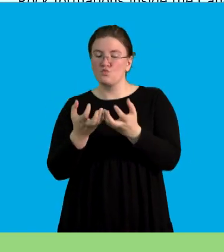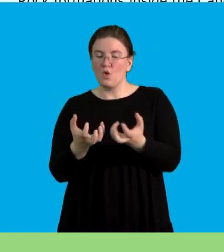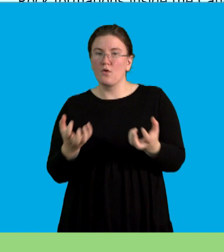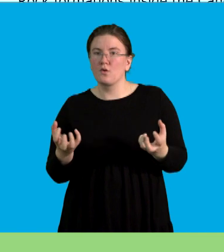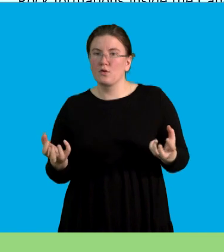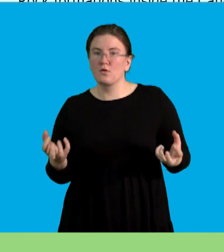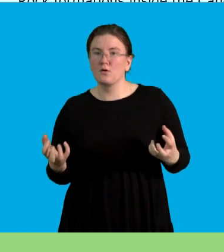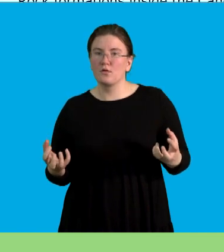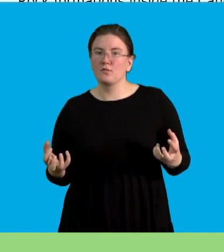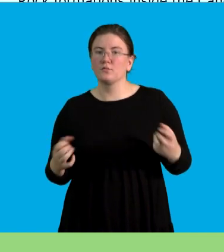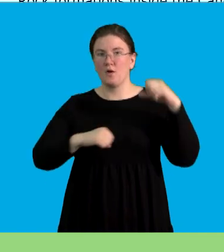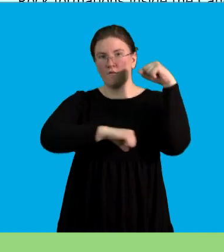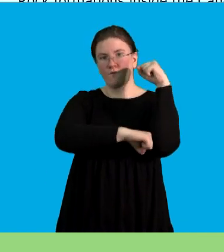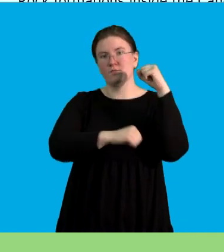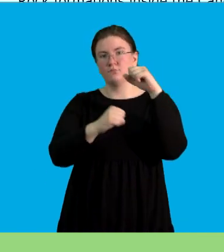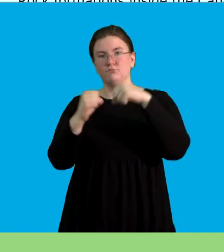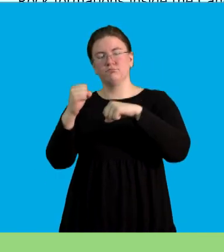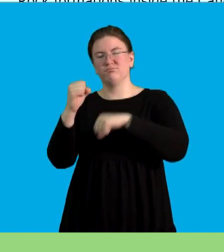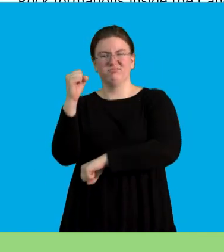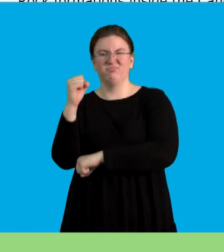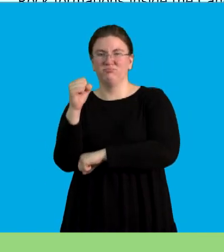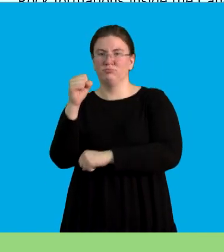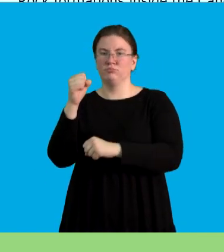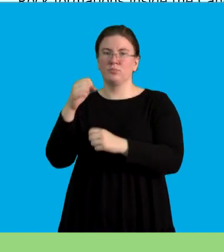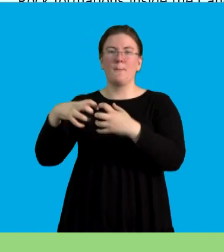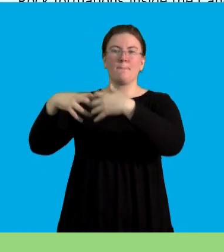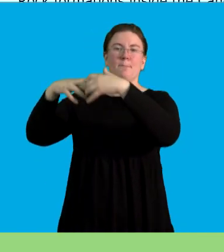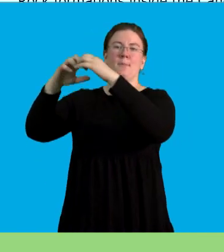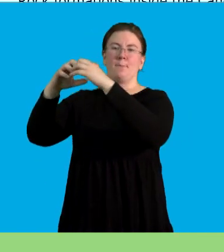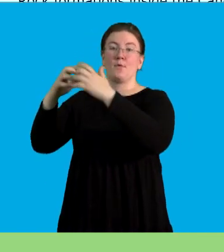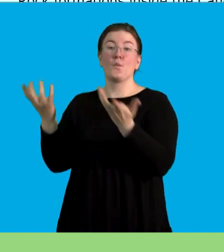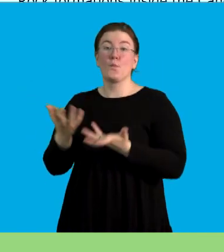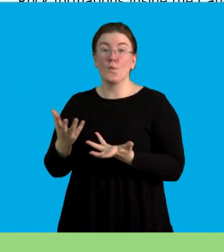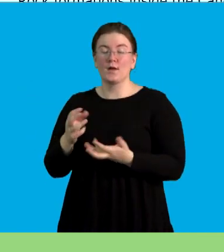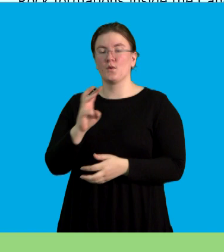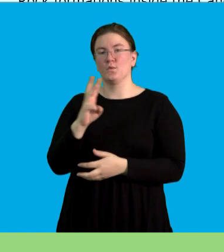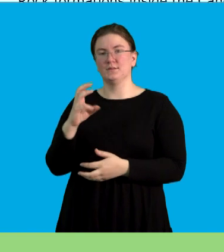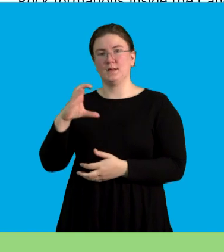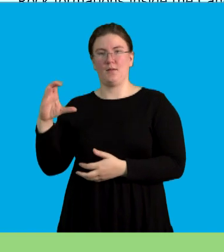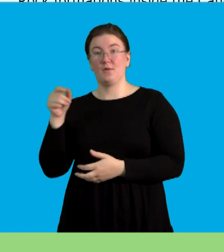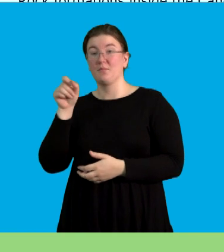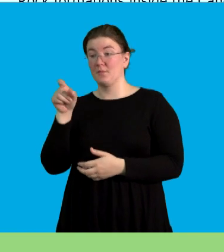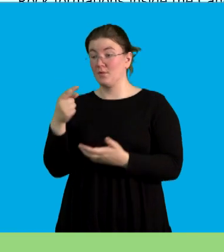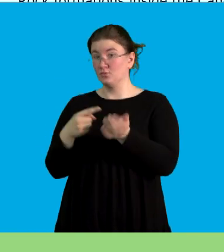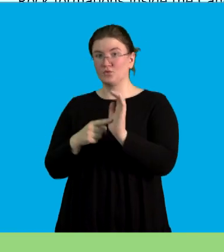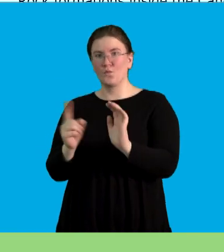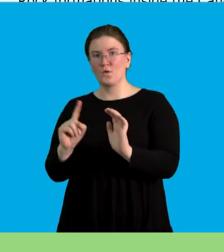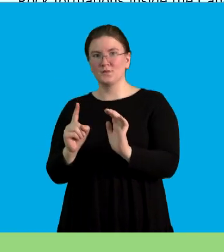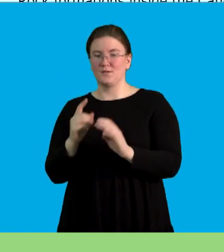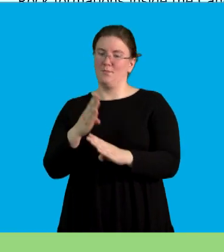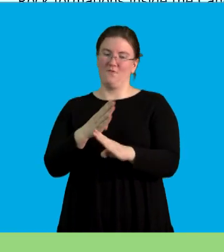located in the Western Cape. And these show that they were once underwater.